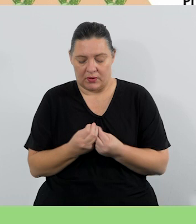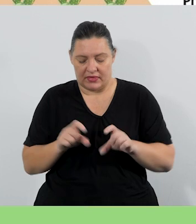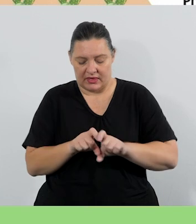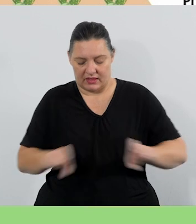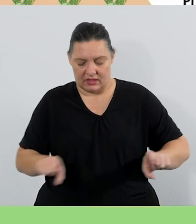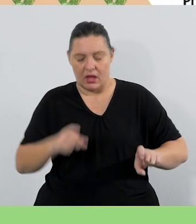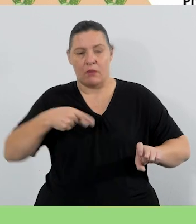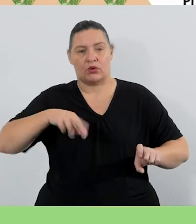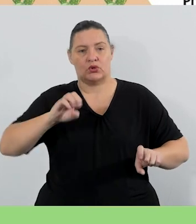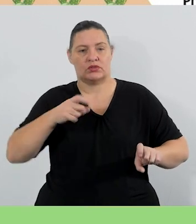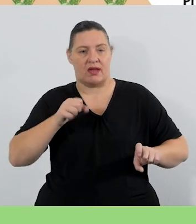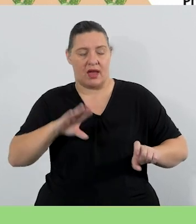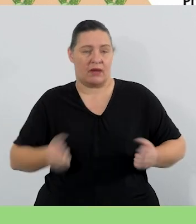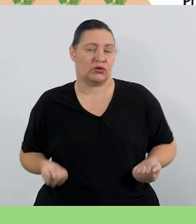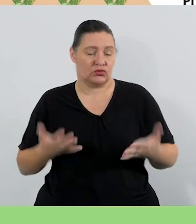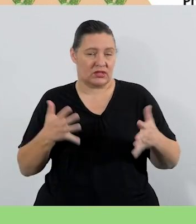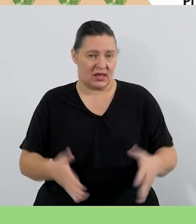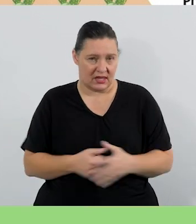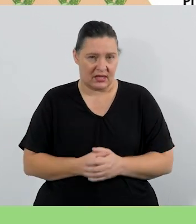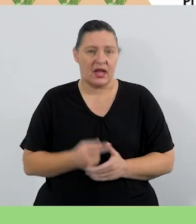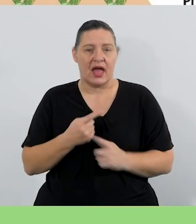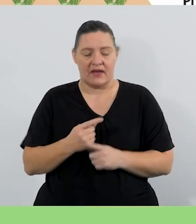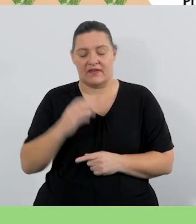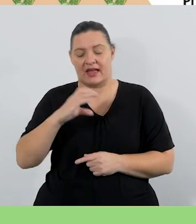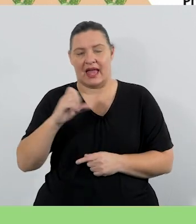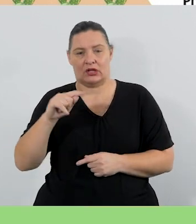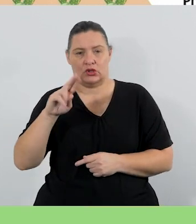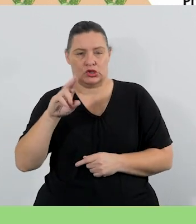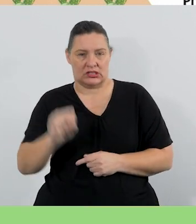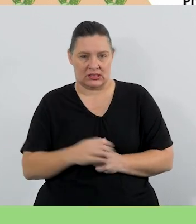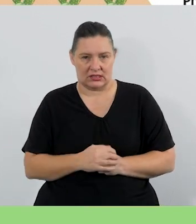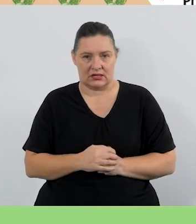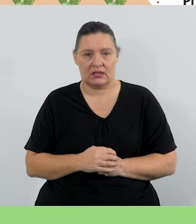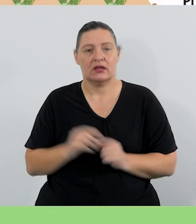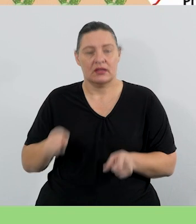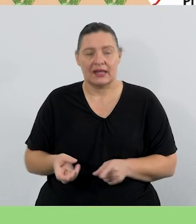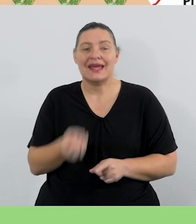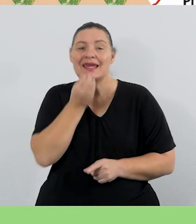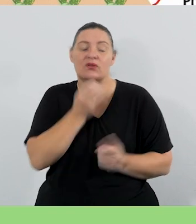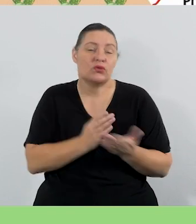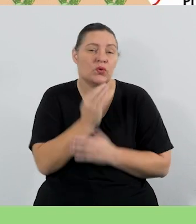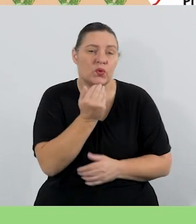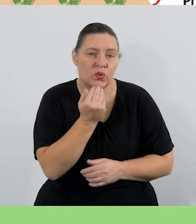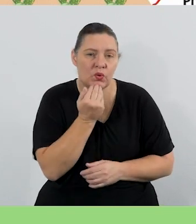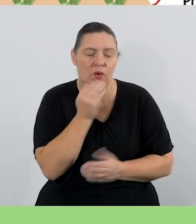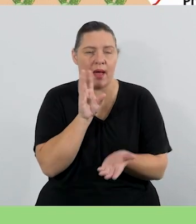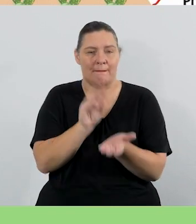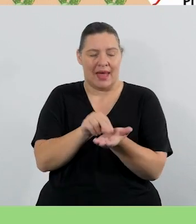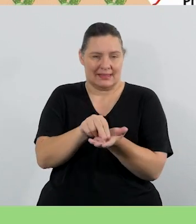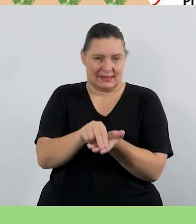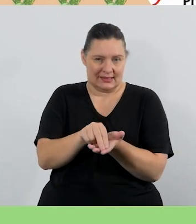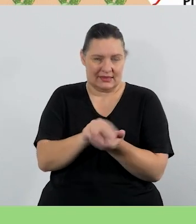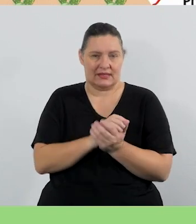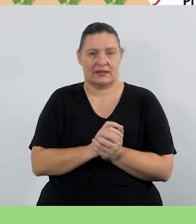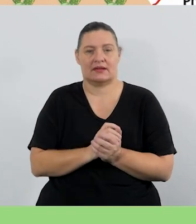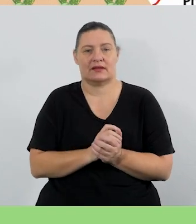off with producers down here. In this instance, we have cactus. And then this cactus is eaten by mice,